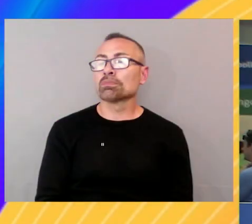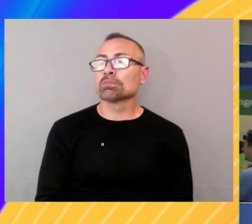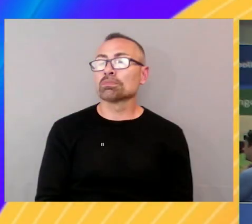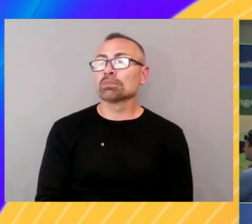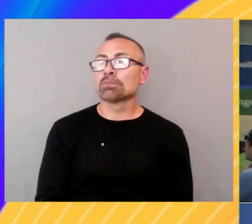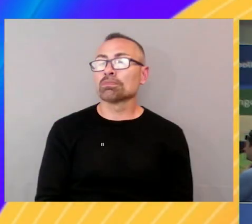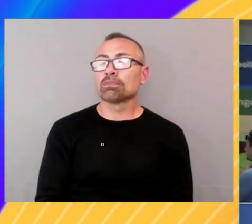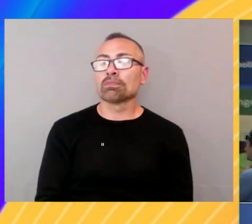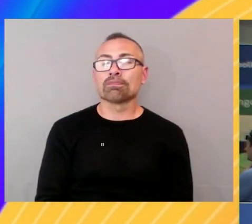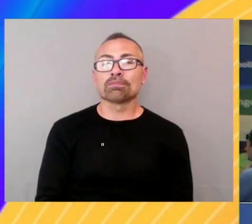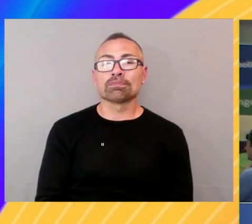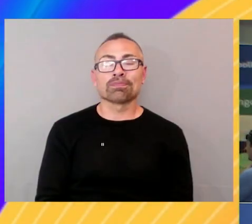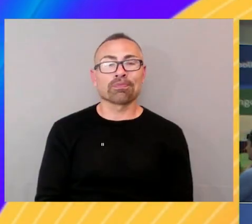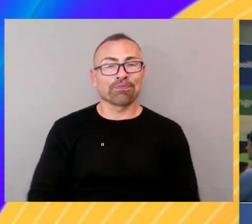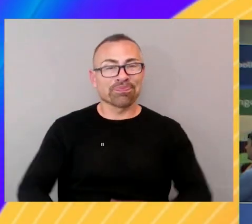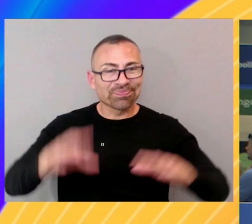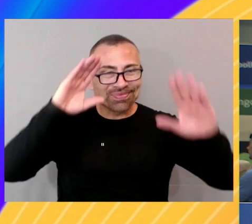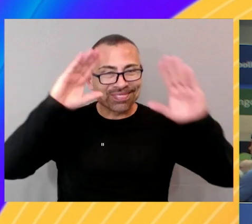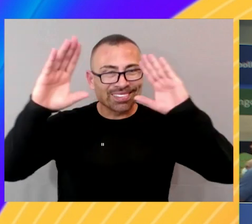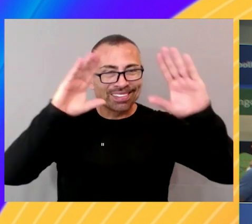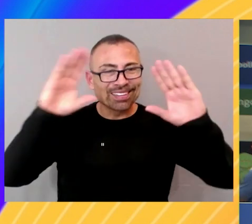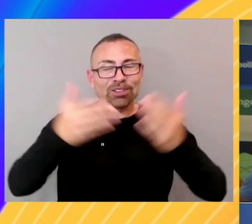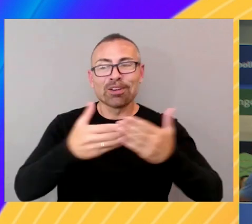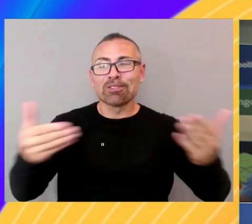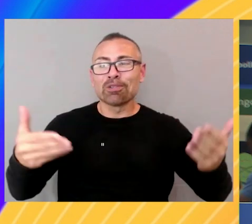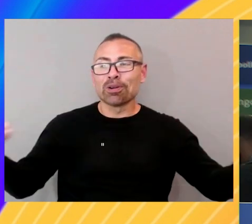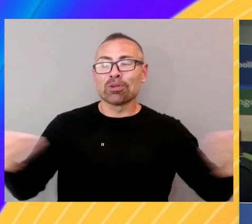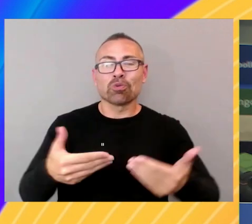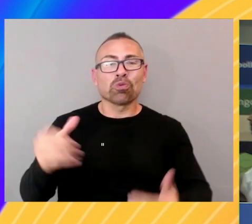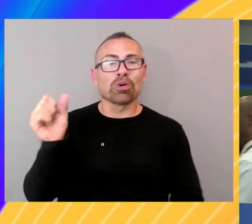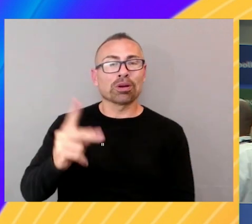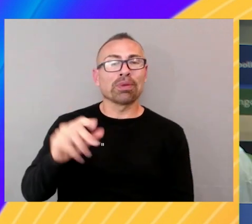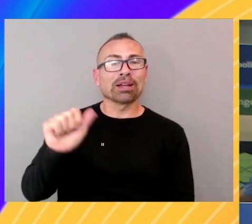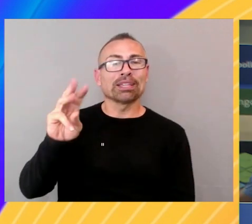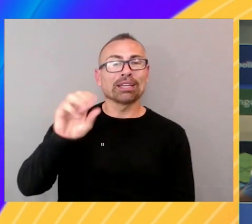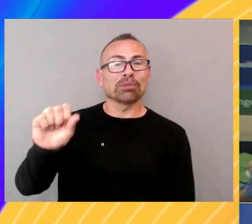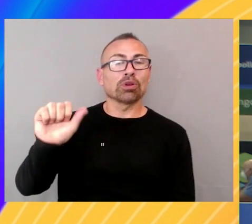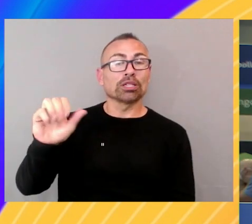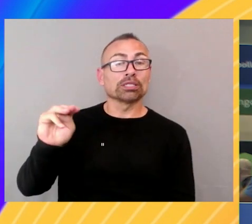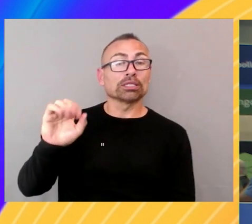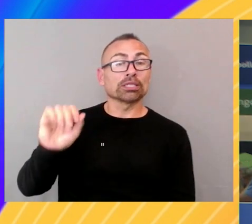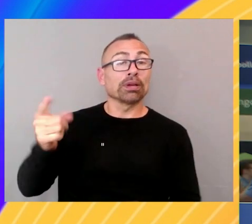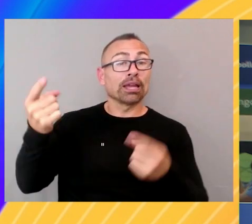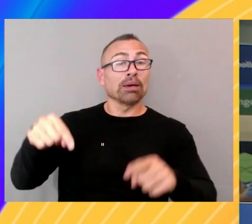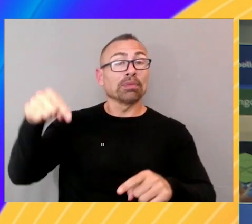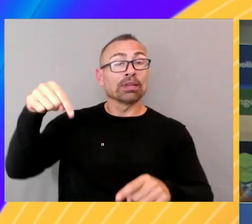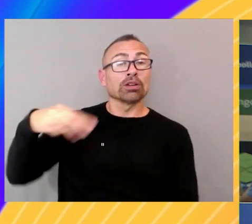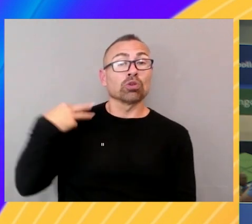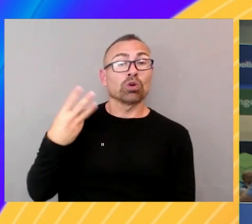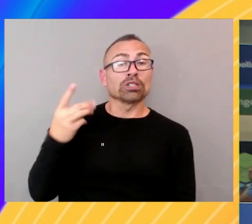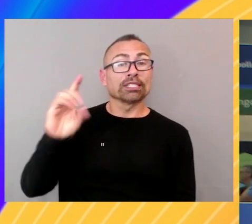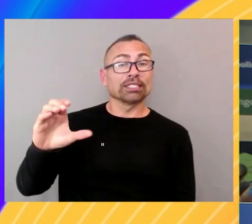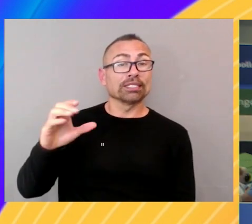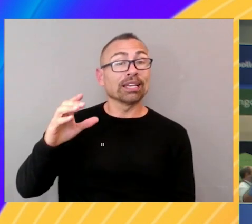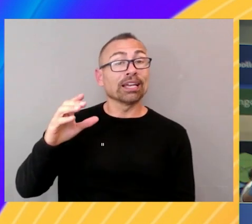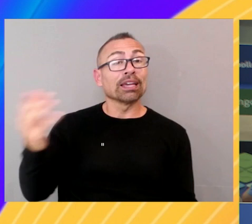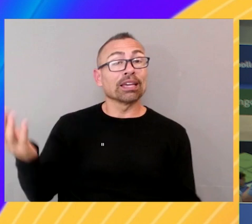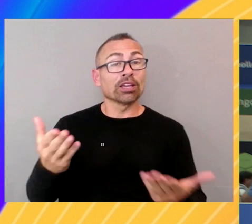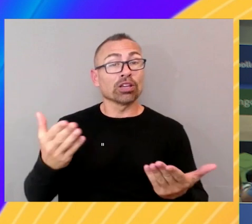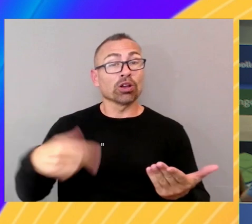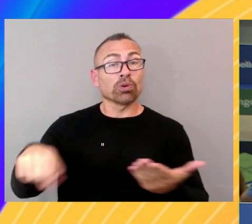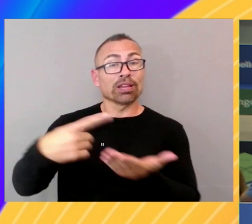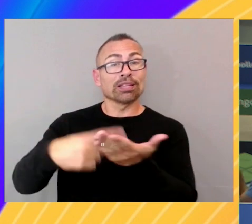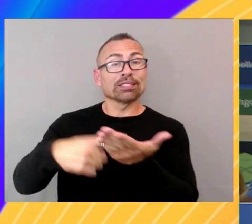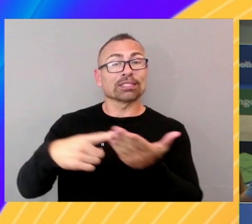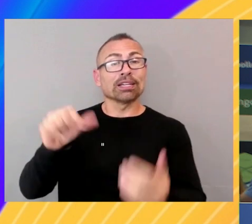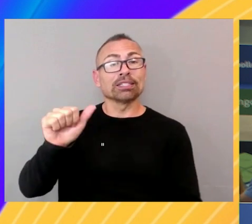on, everyone? Welcome back to the AWS Summit in Washington, D.C. Today, we're here to talk about AWS Jam journeys on Twitch. My name's